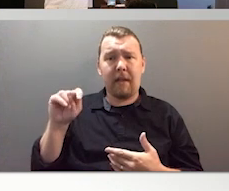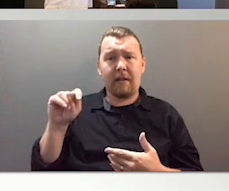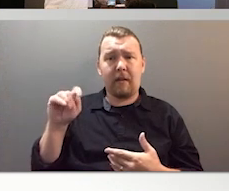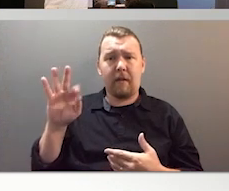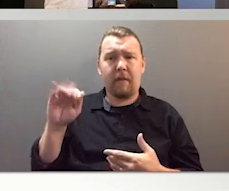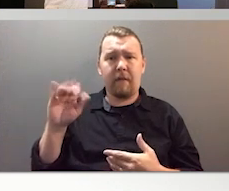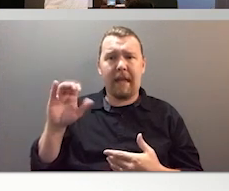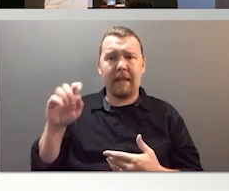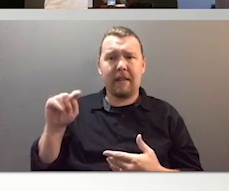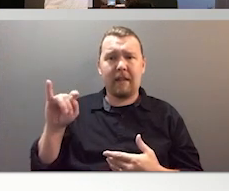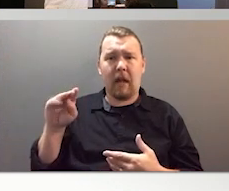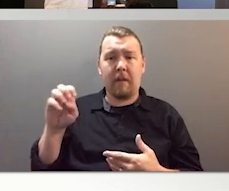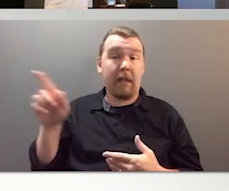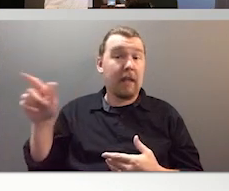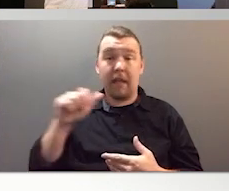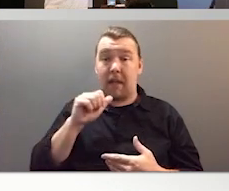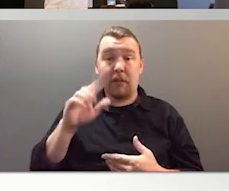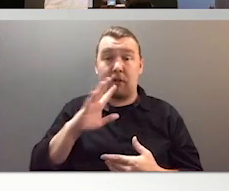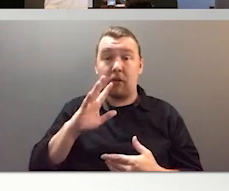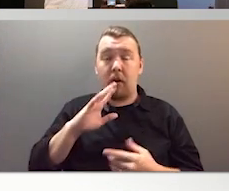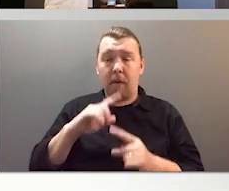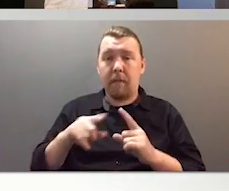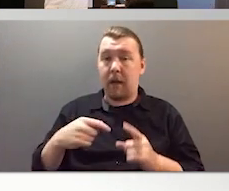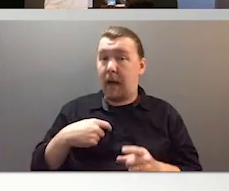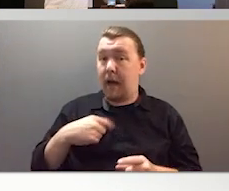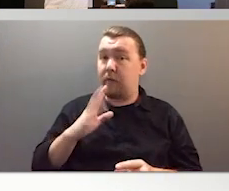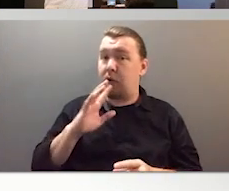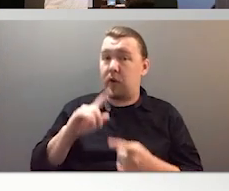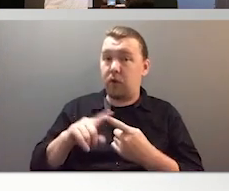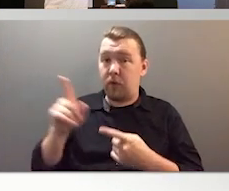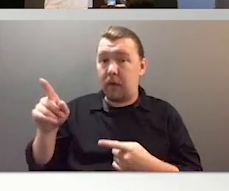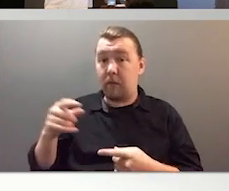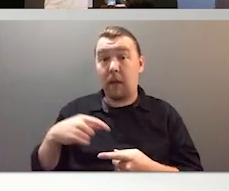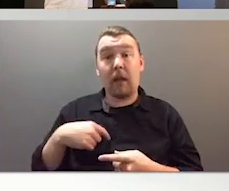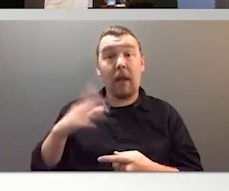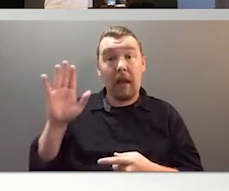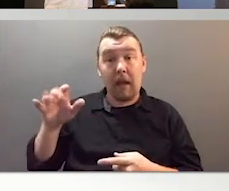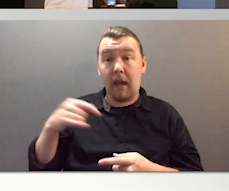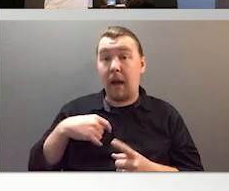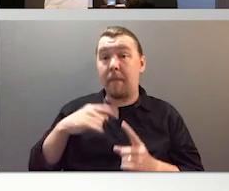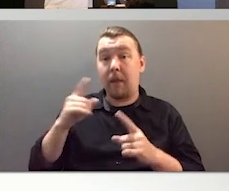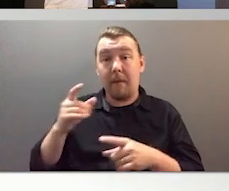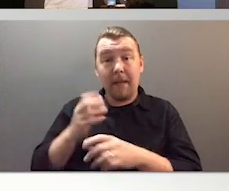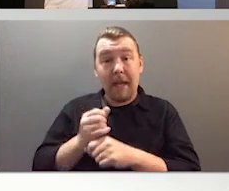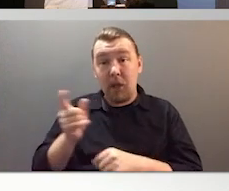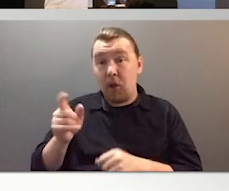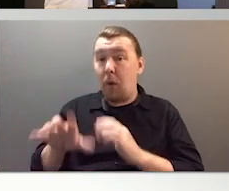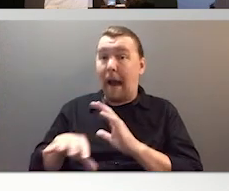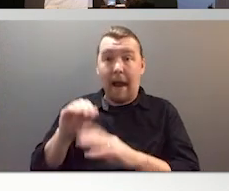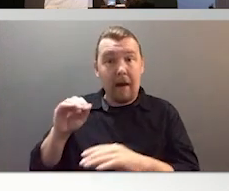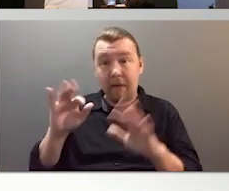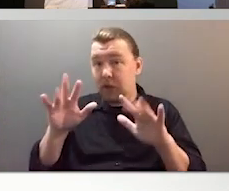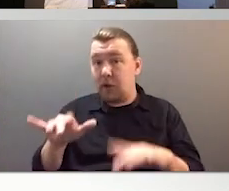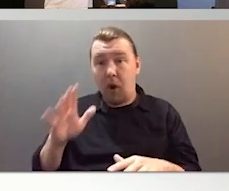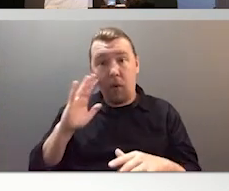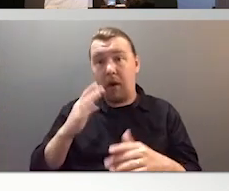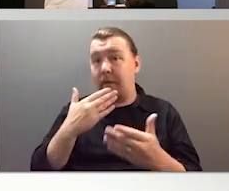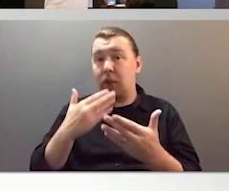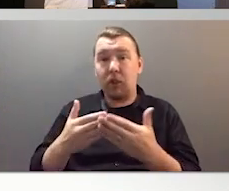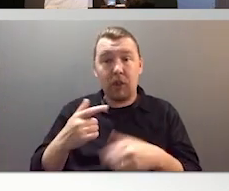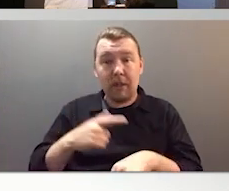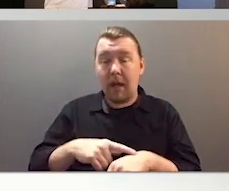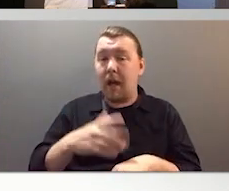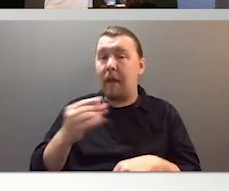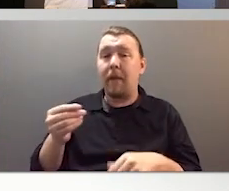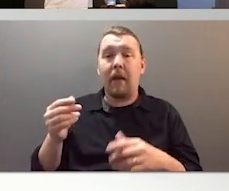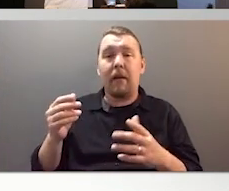gonna be a good time. And like, I still did those things even though he didn't talk or doesn't use verbal language. He has some